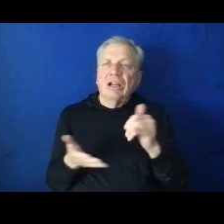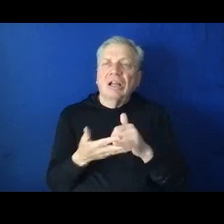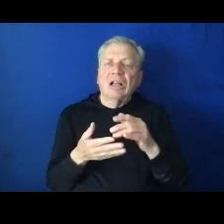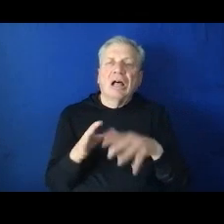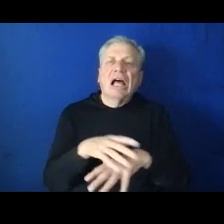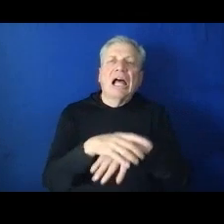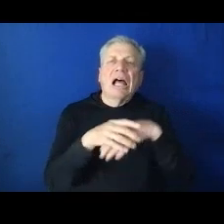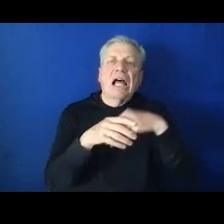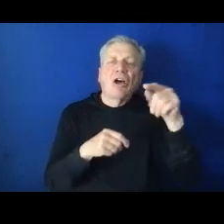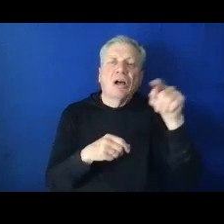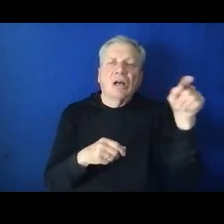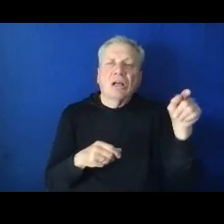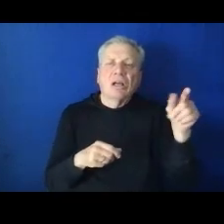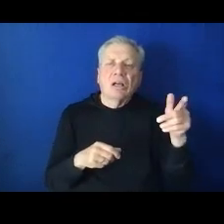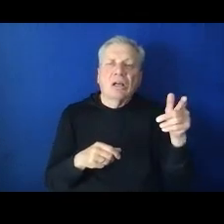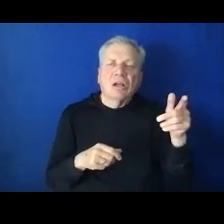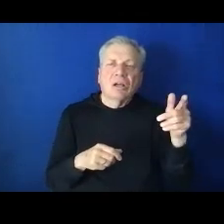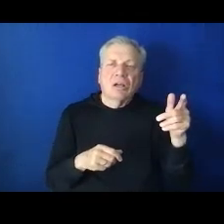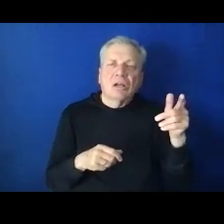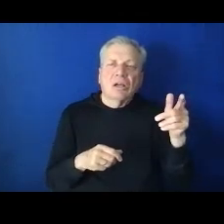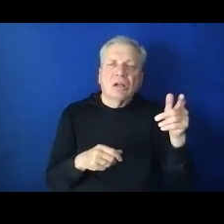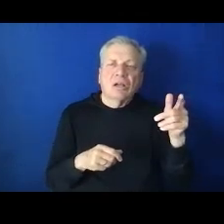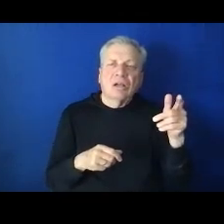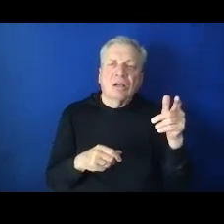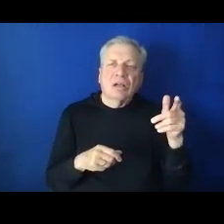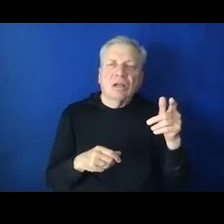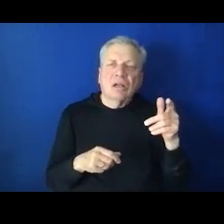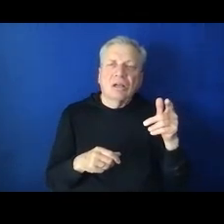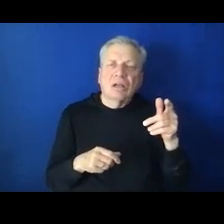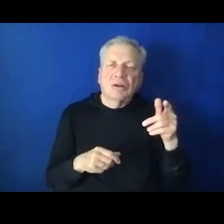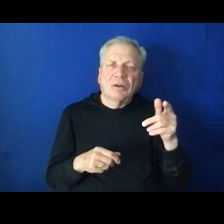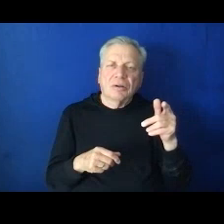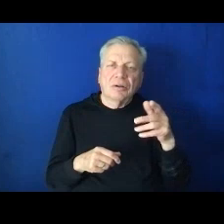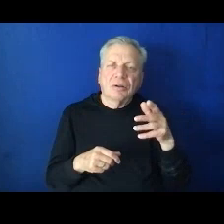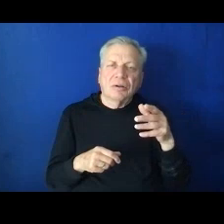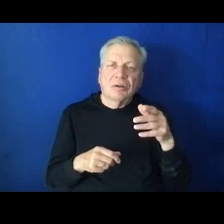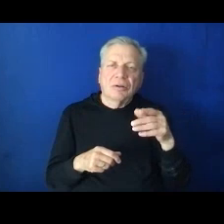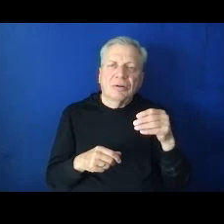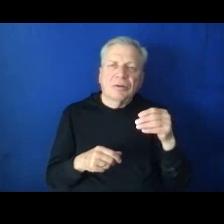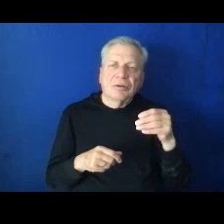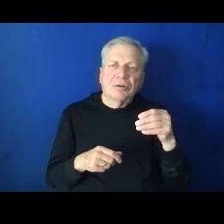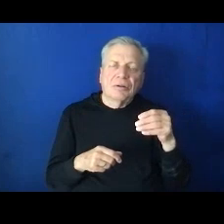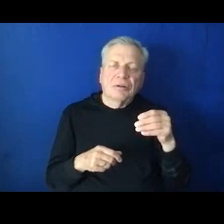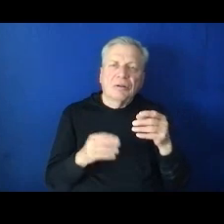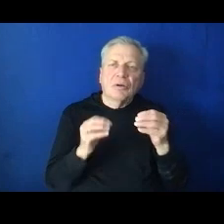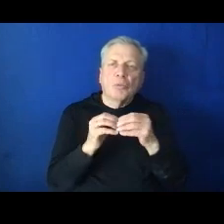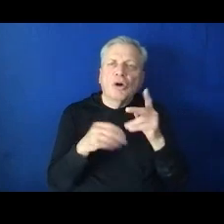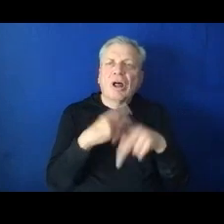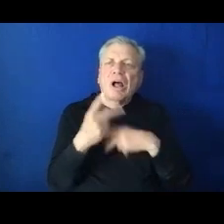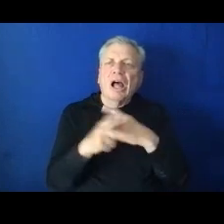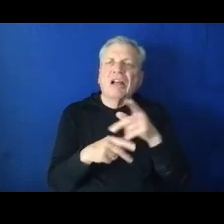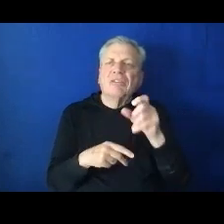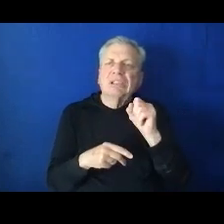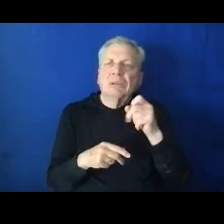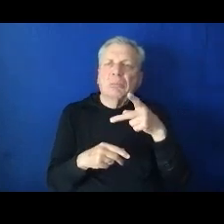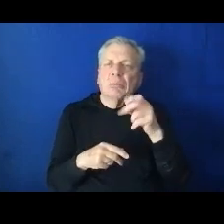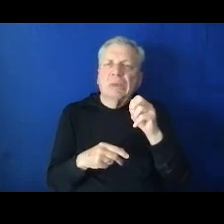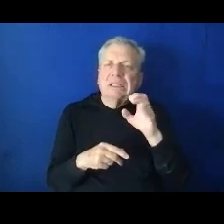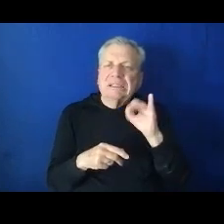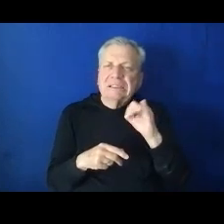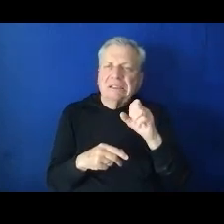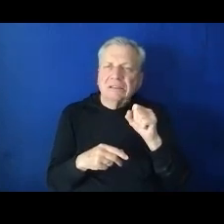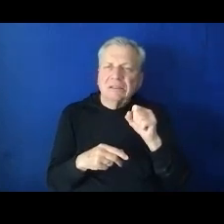to reduce the spread of brucellosis from elk to cattle. I know that elk are more managed as a game and hunting species than bison are, so that certainly is going to